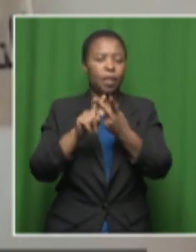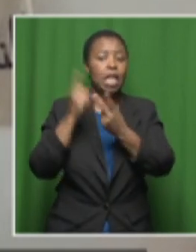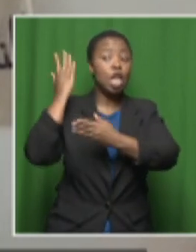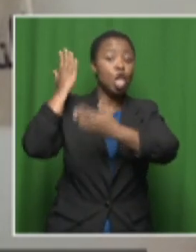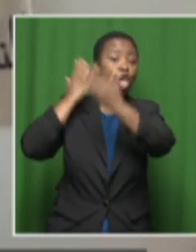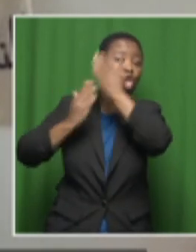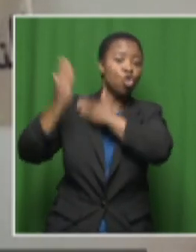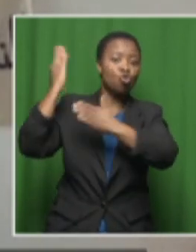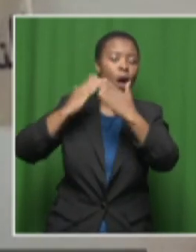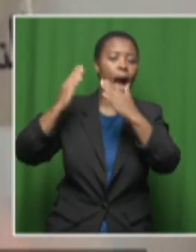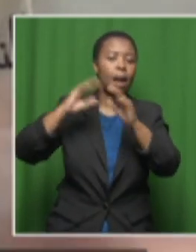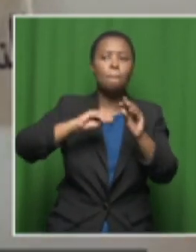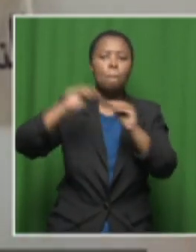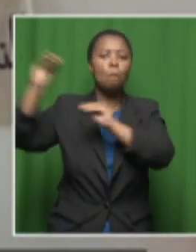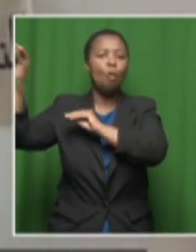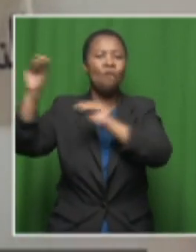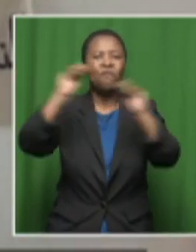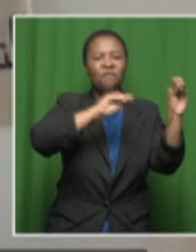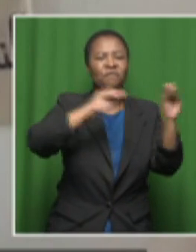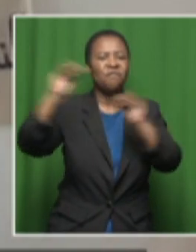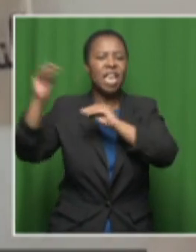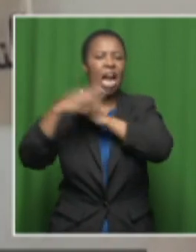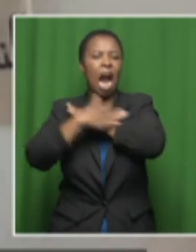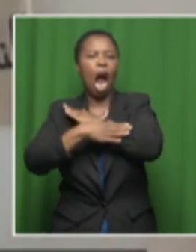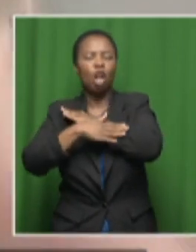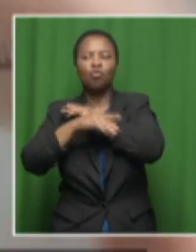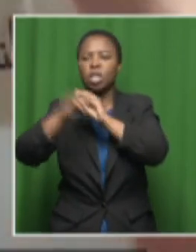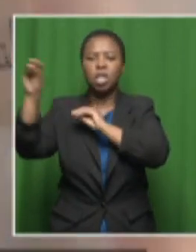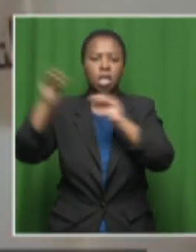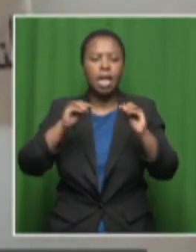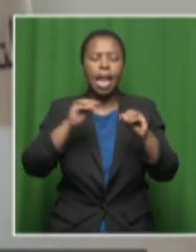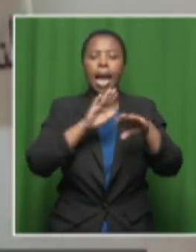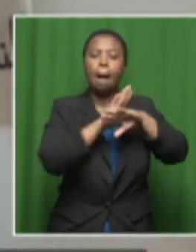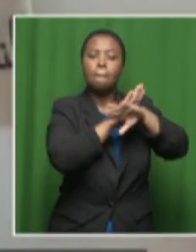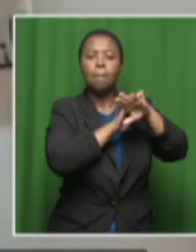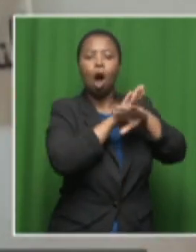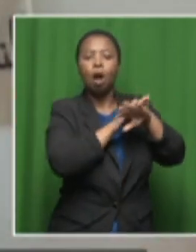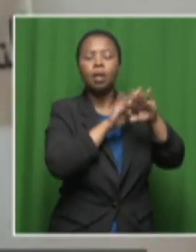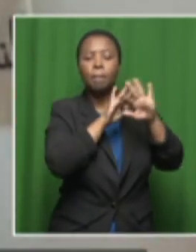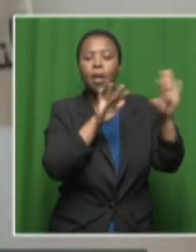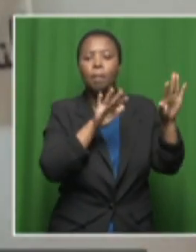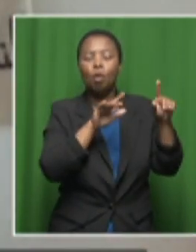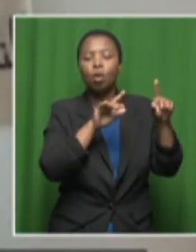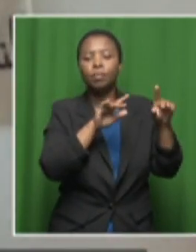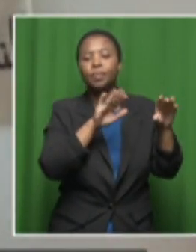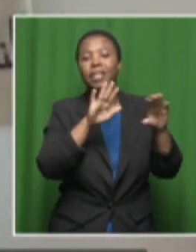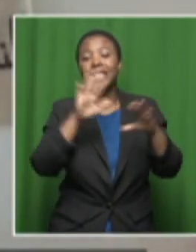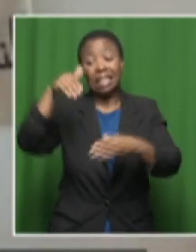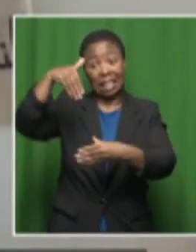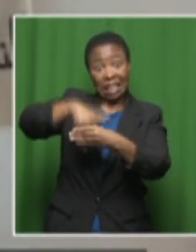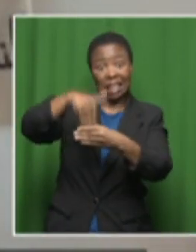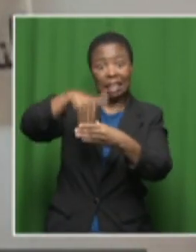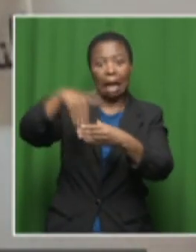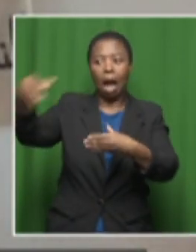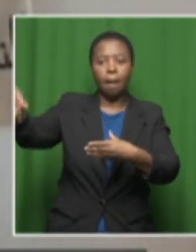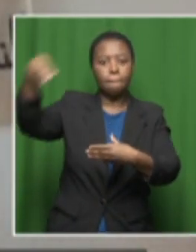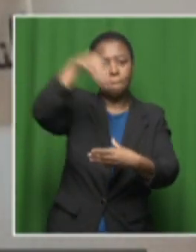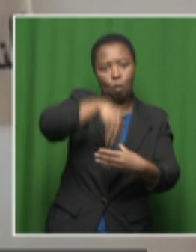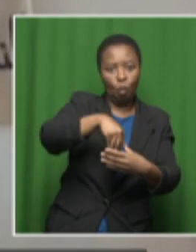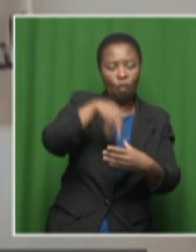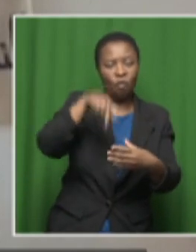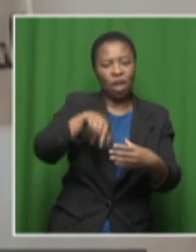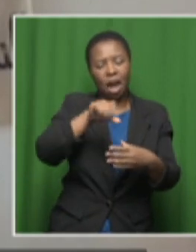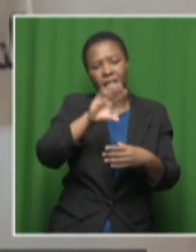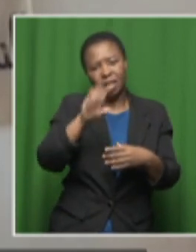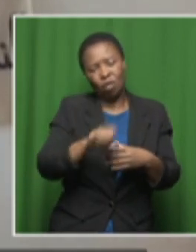migrations. If you think about brown people moving up into the interior, and then I also see all